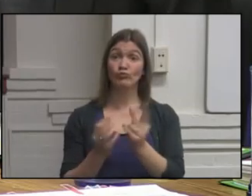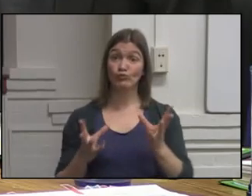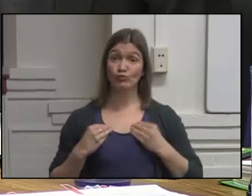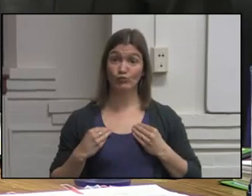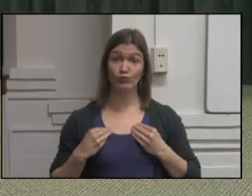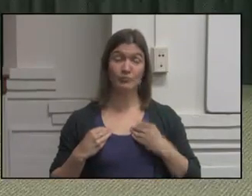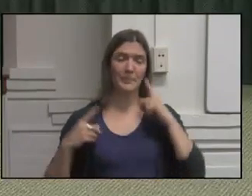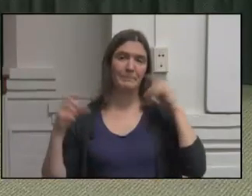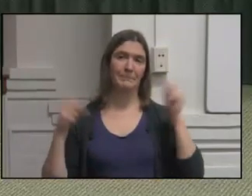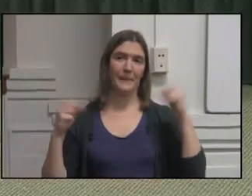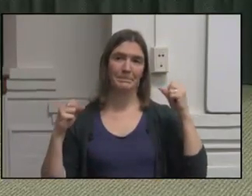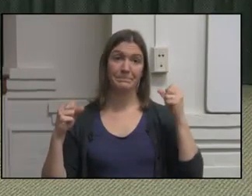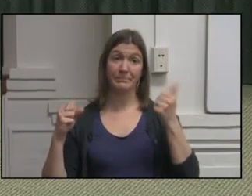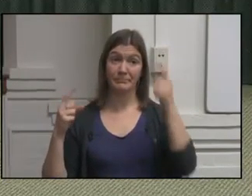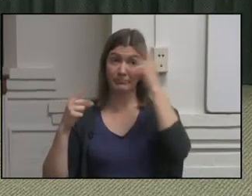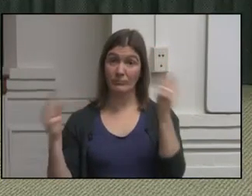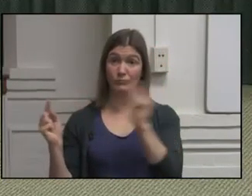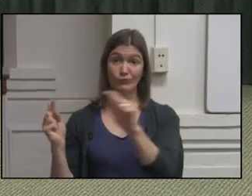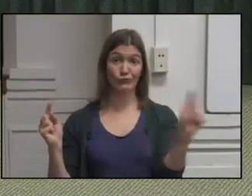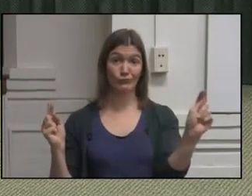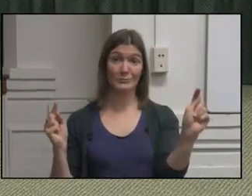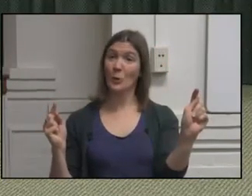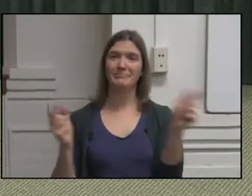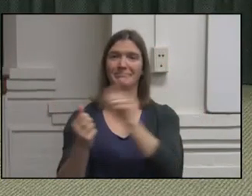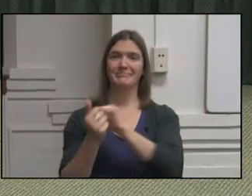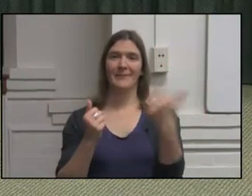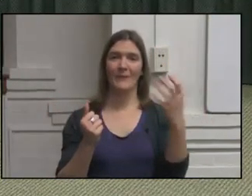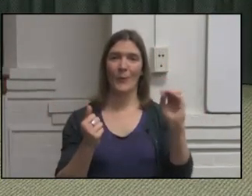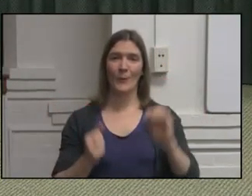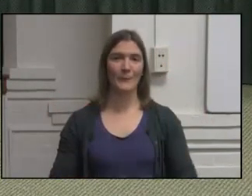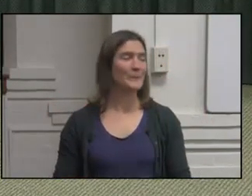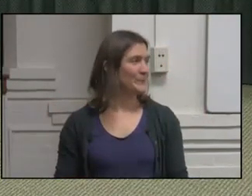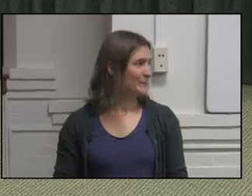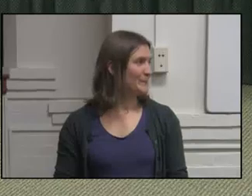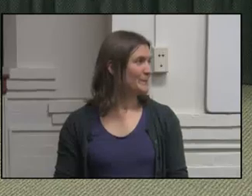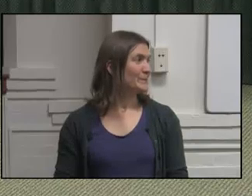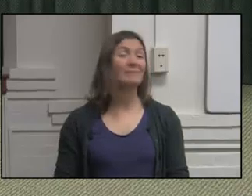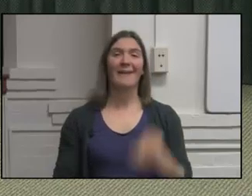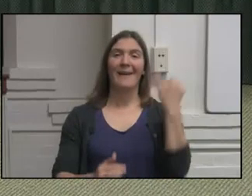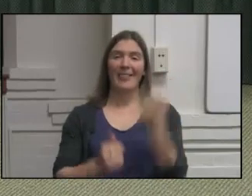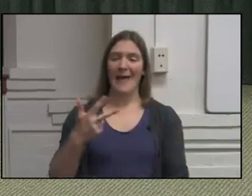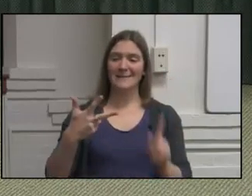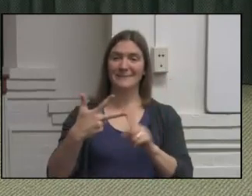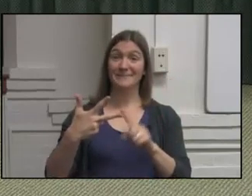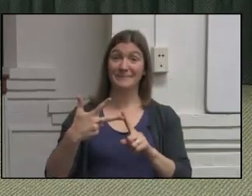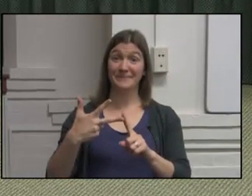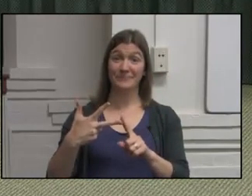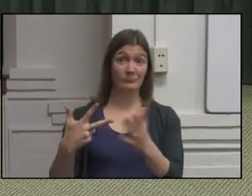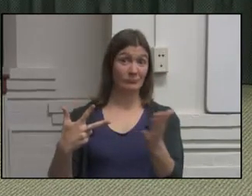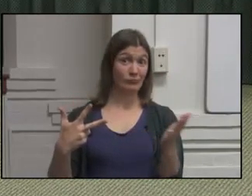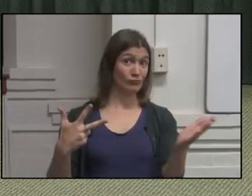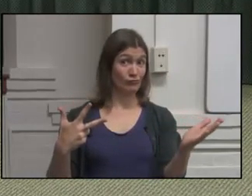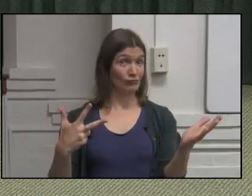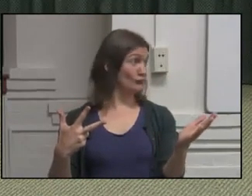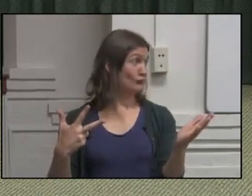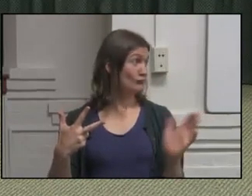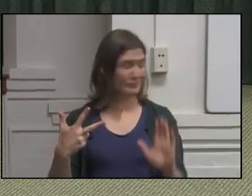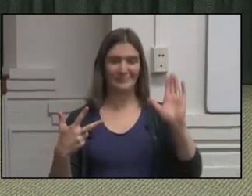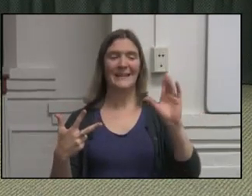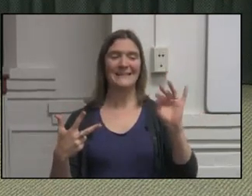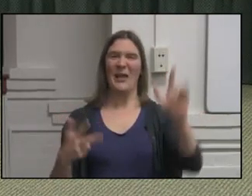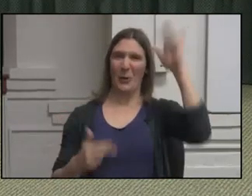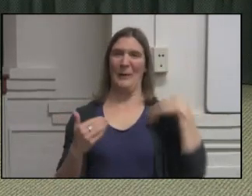favor? Aye. Aye. Any opposed? Motion carries. Last motion. Who wants it? Oh, it's an